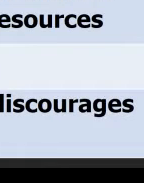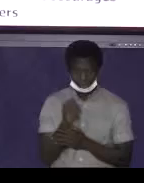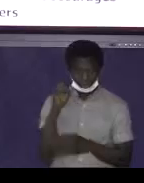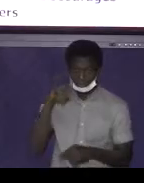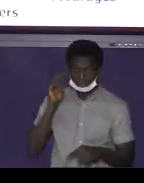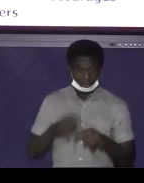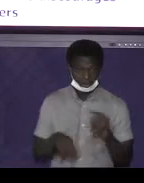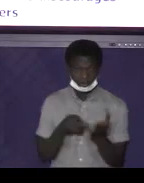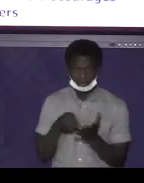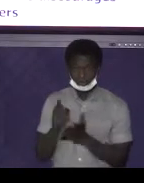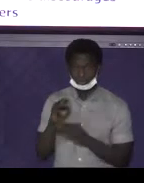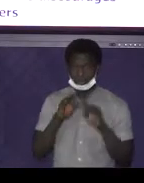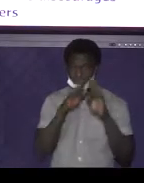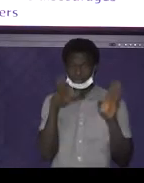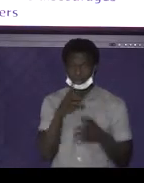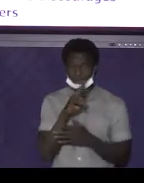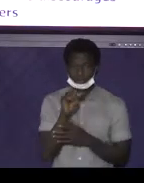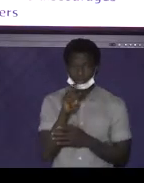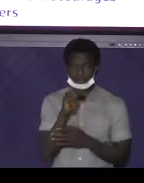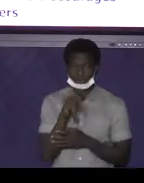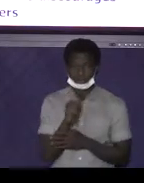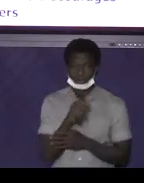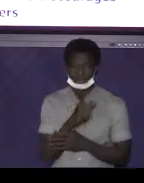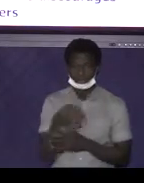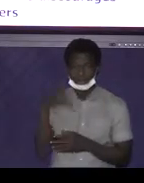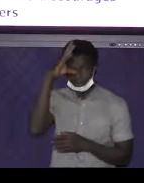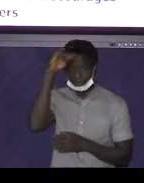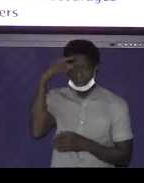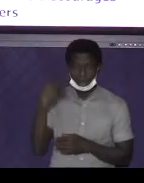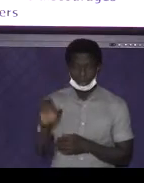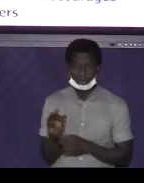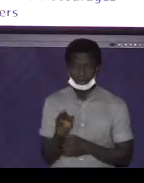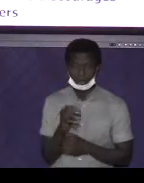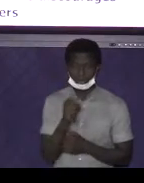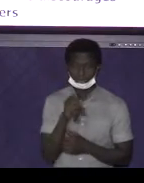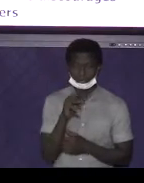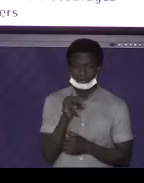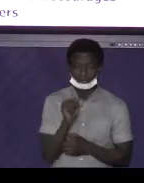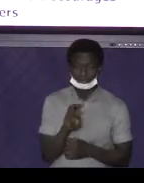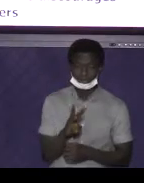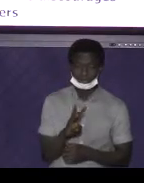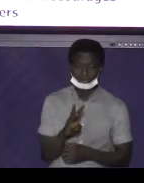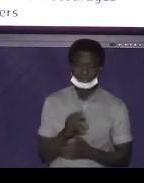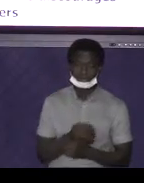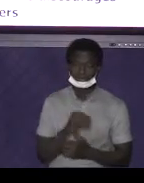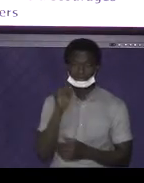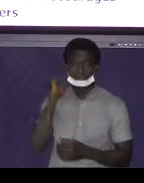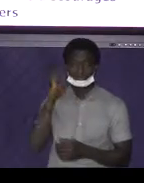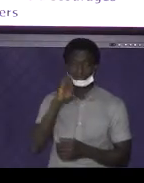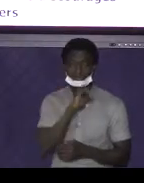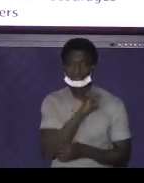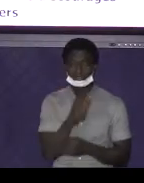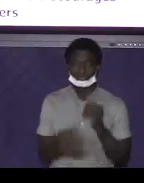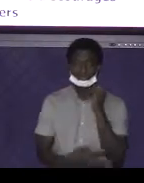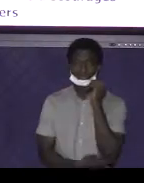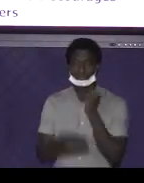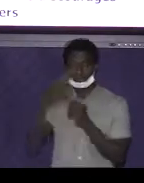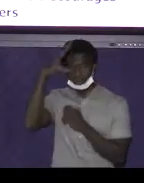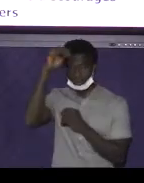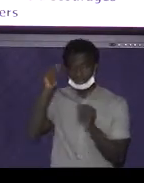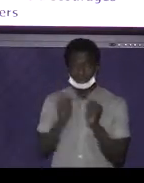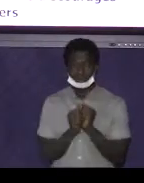couldn't pay his house rent. He's actually a man of straw. It means the man is a poor man without